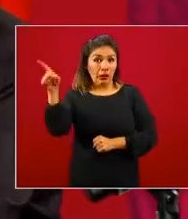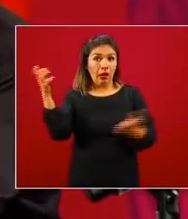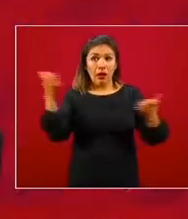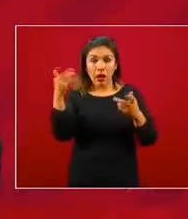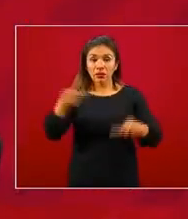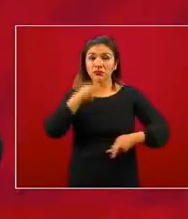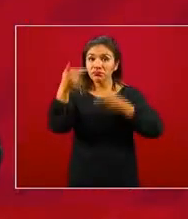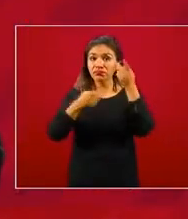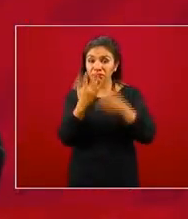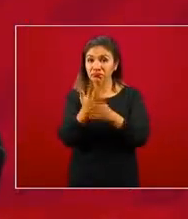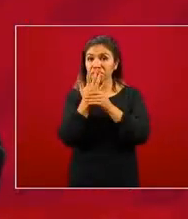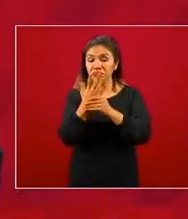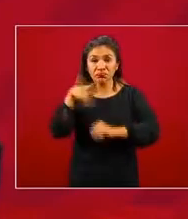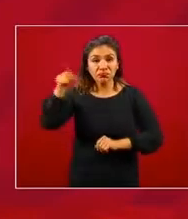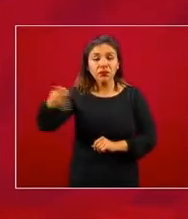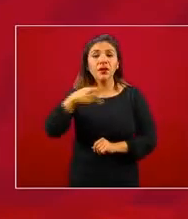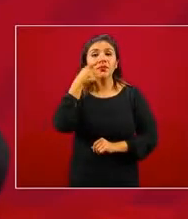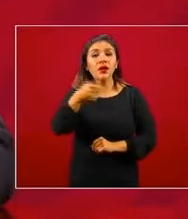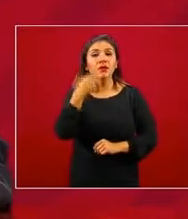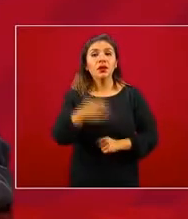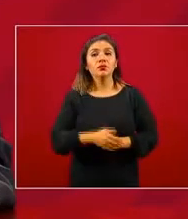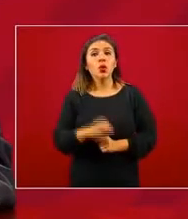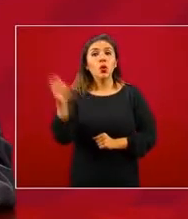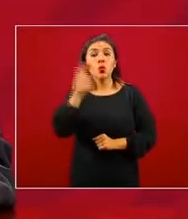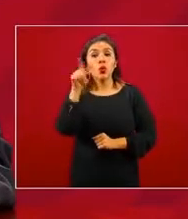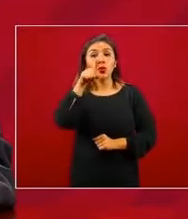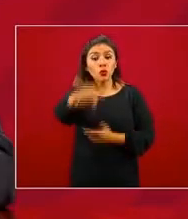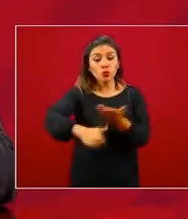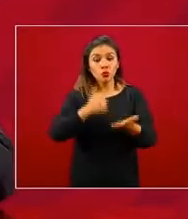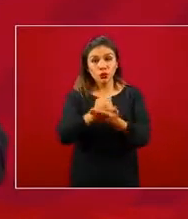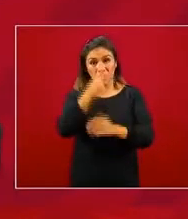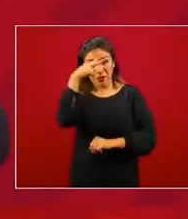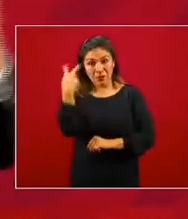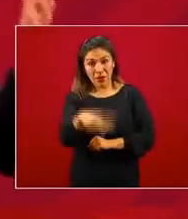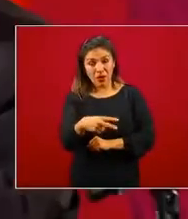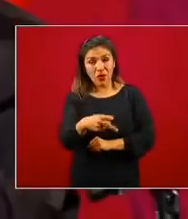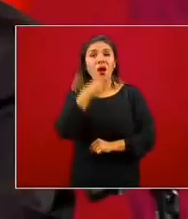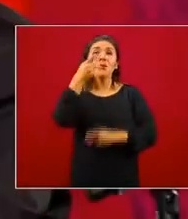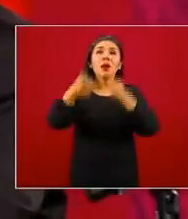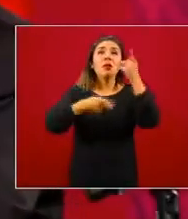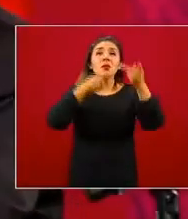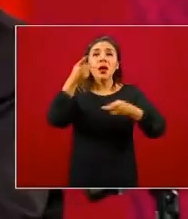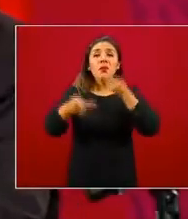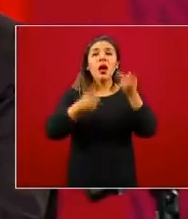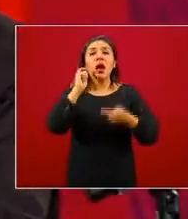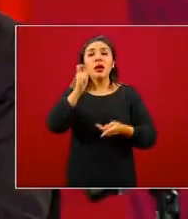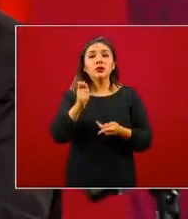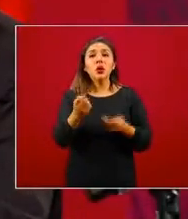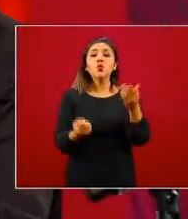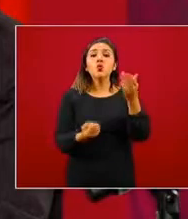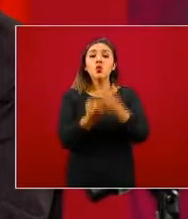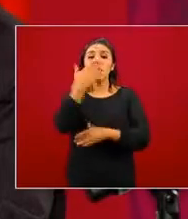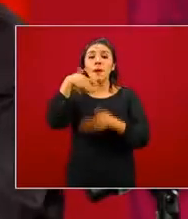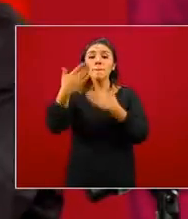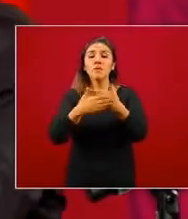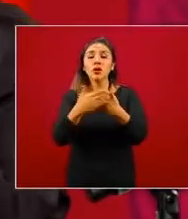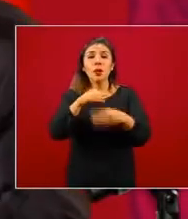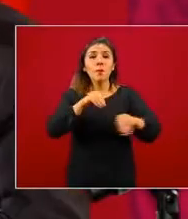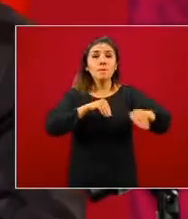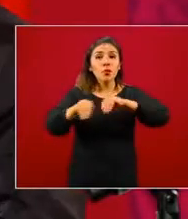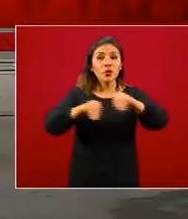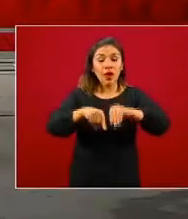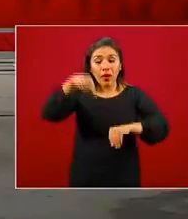Madame Governor expressed and was emphatic about. She said, when you in Mexico City talk about how we're going